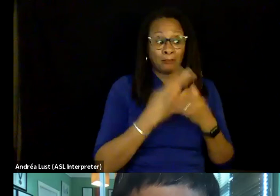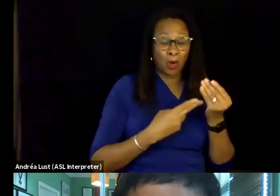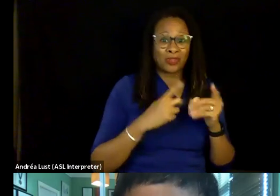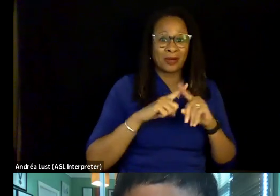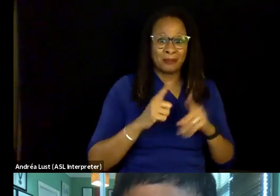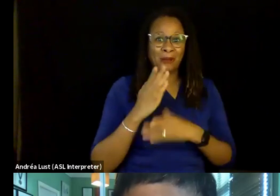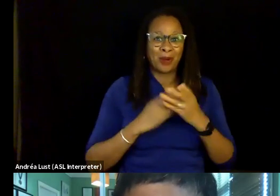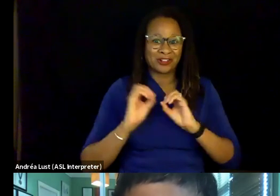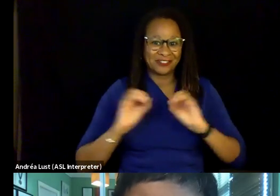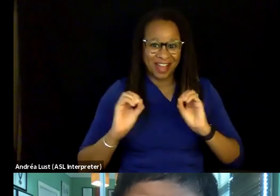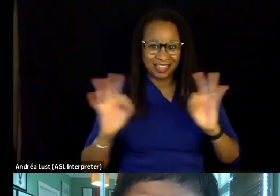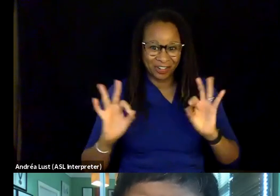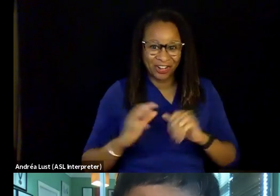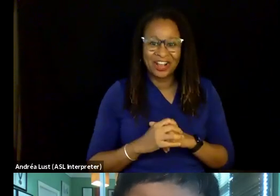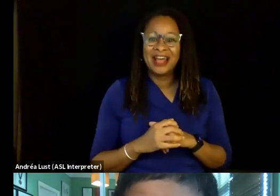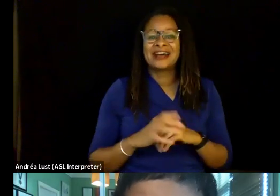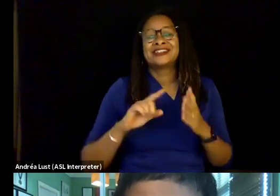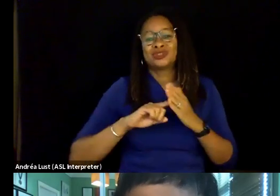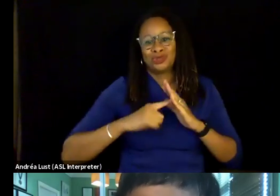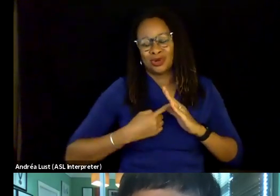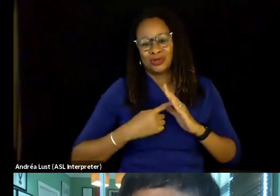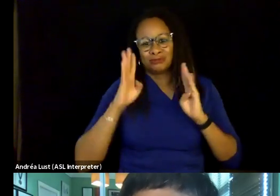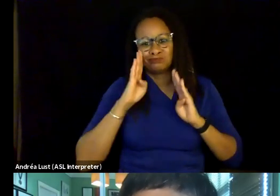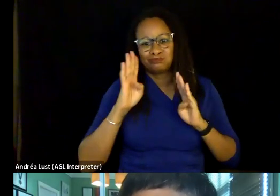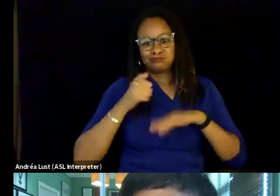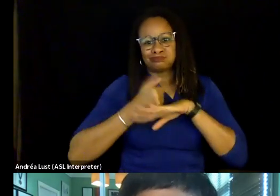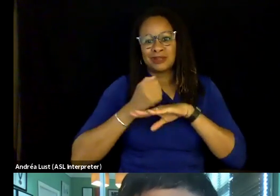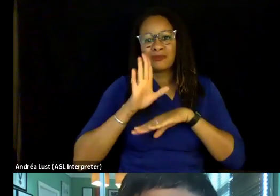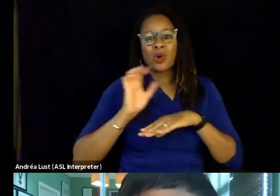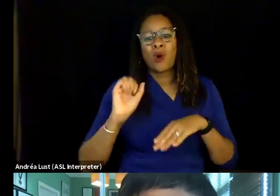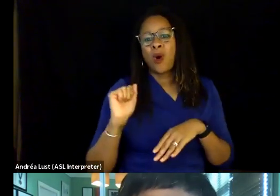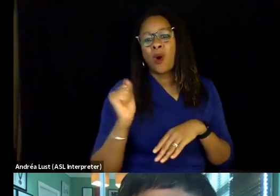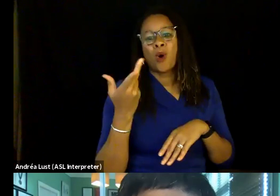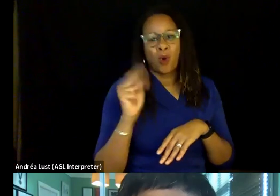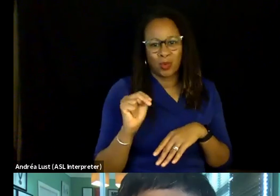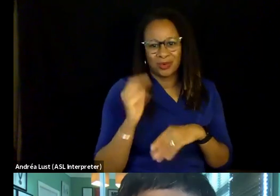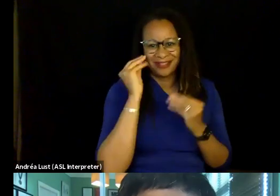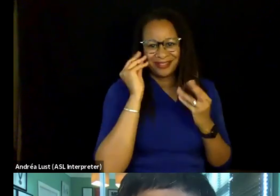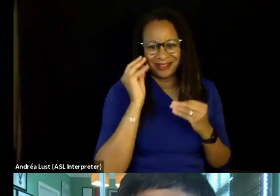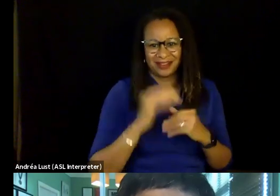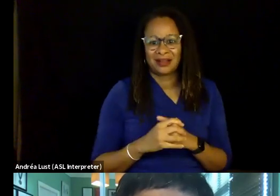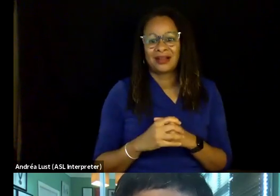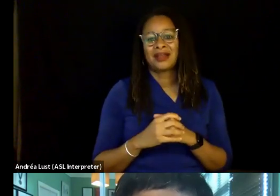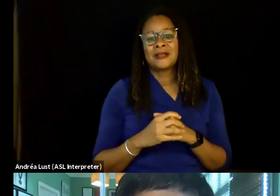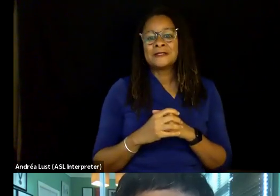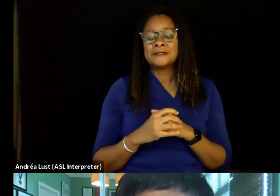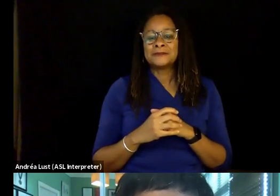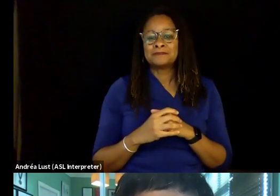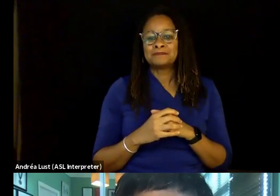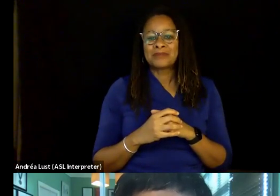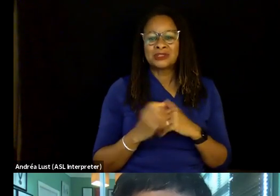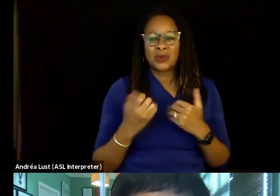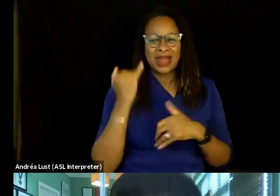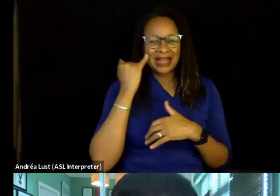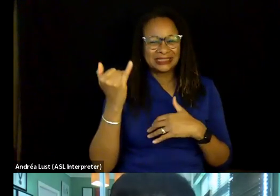you begin to form your own thinking. And one of the, being able to slip in and